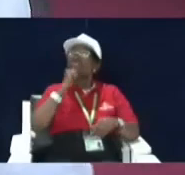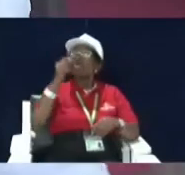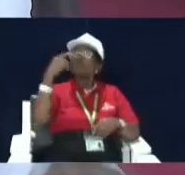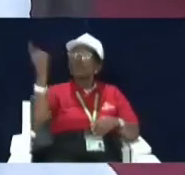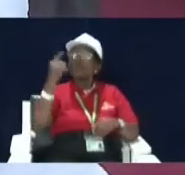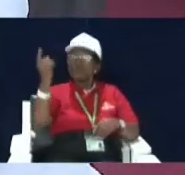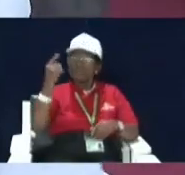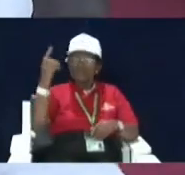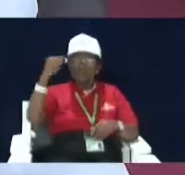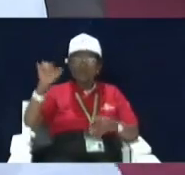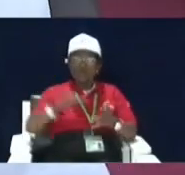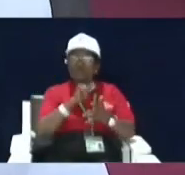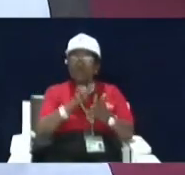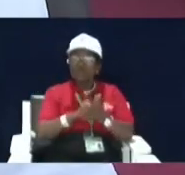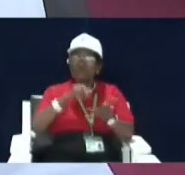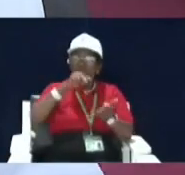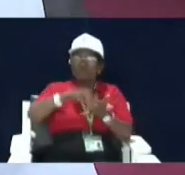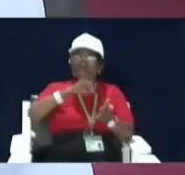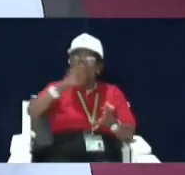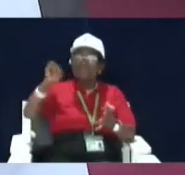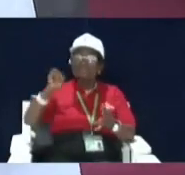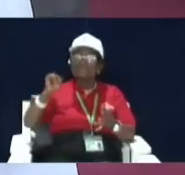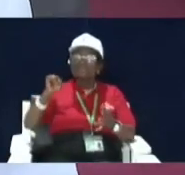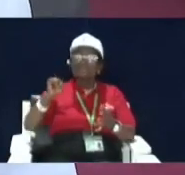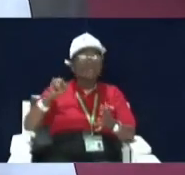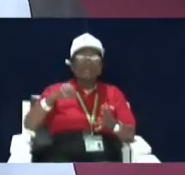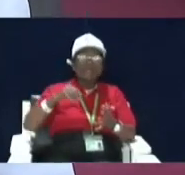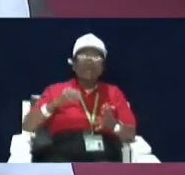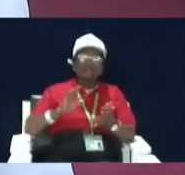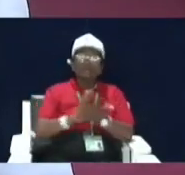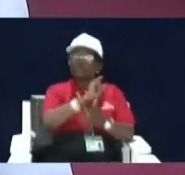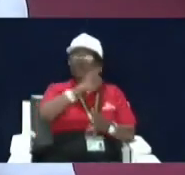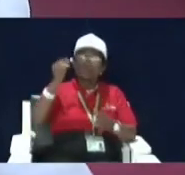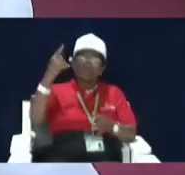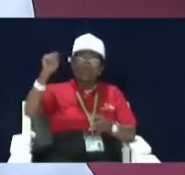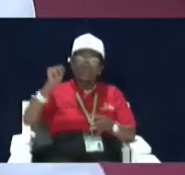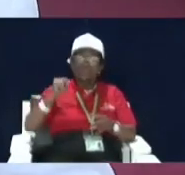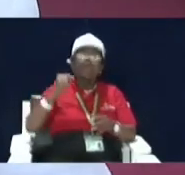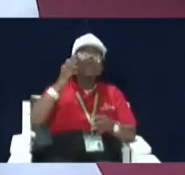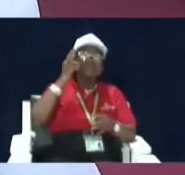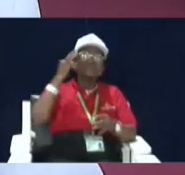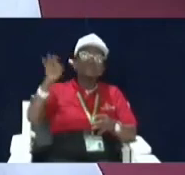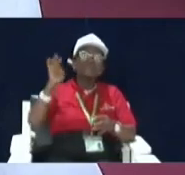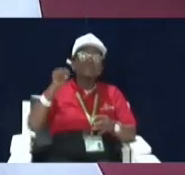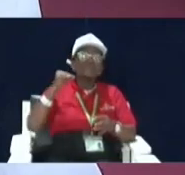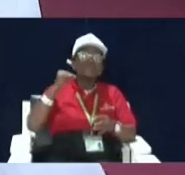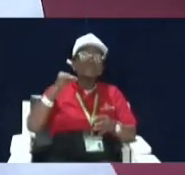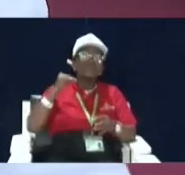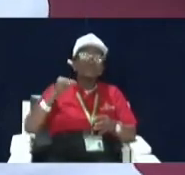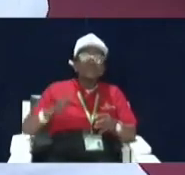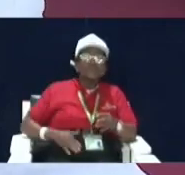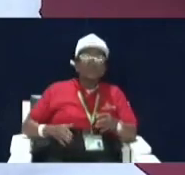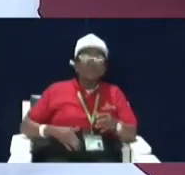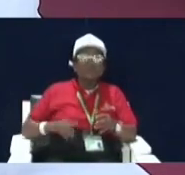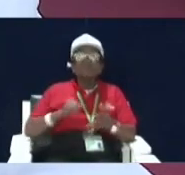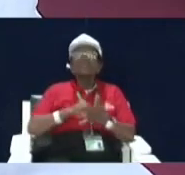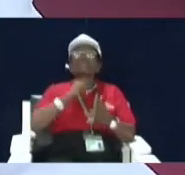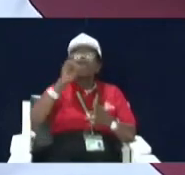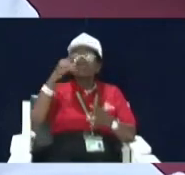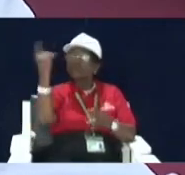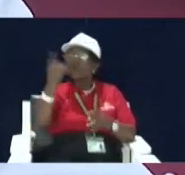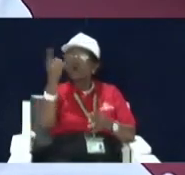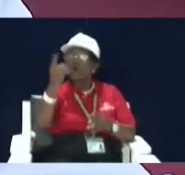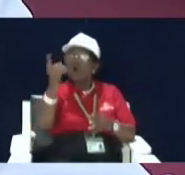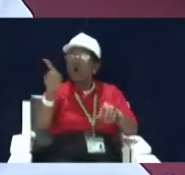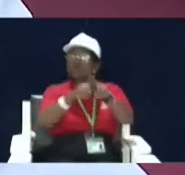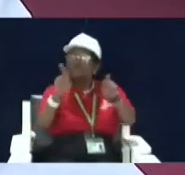also true for those who are trusting God for mighty breakthroughs. You want an end to